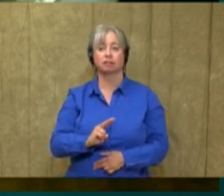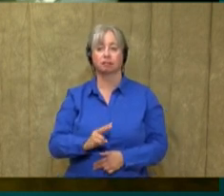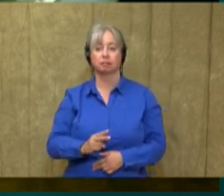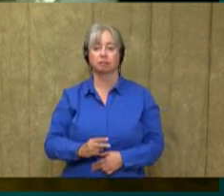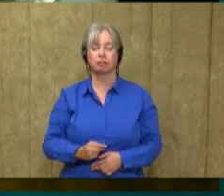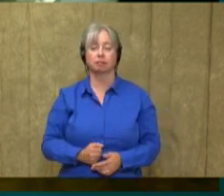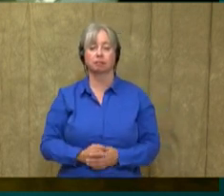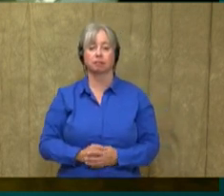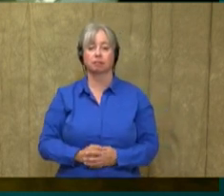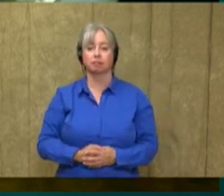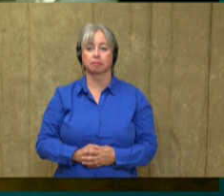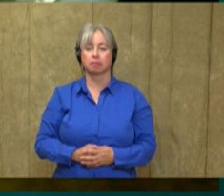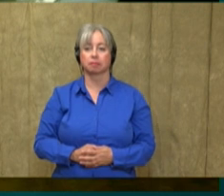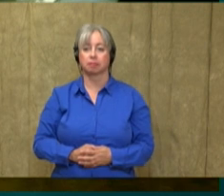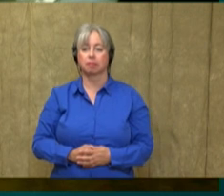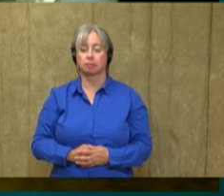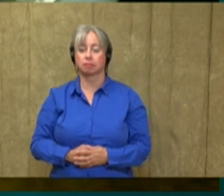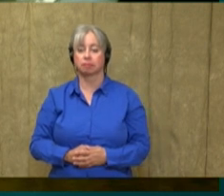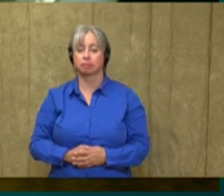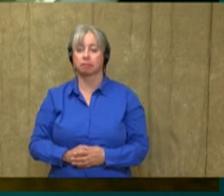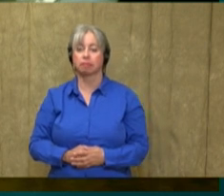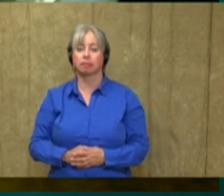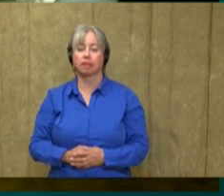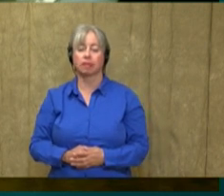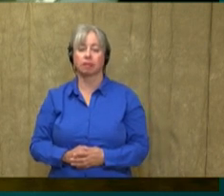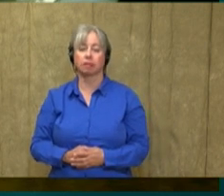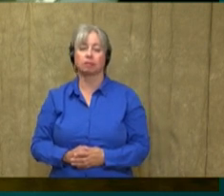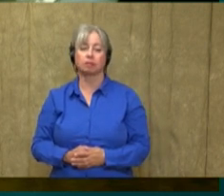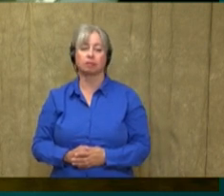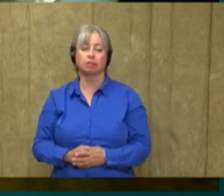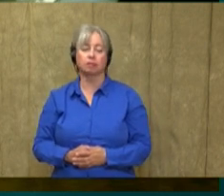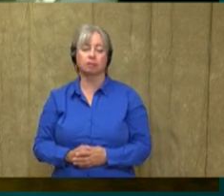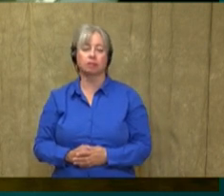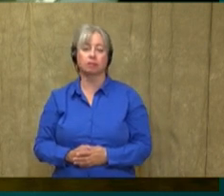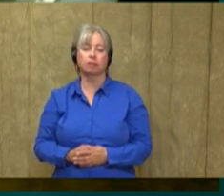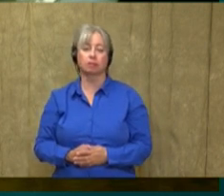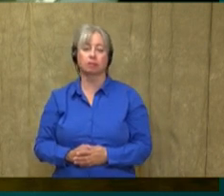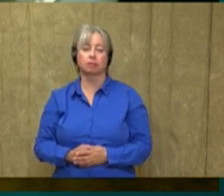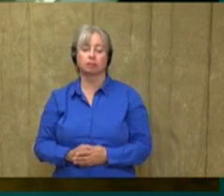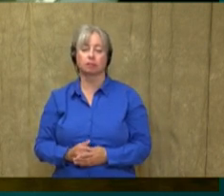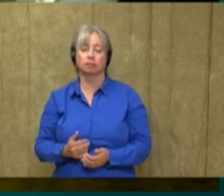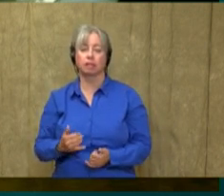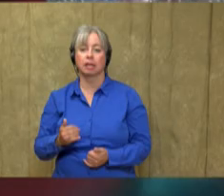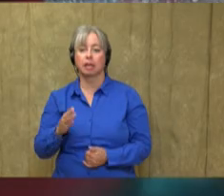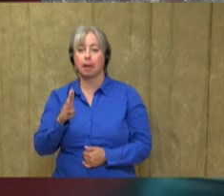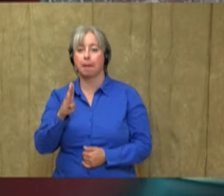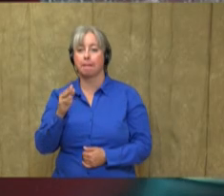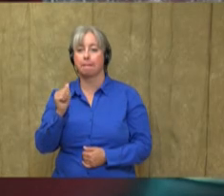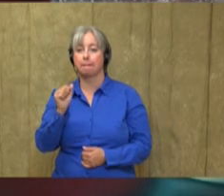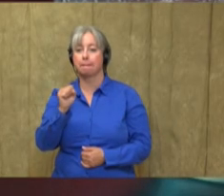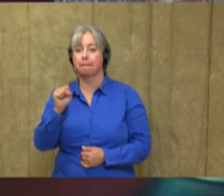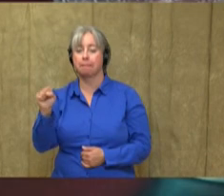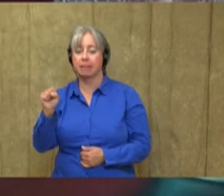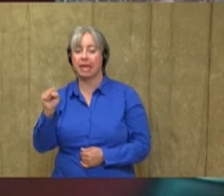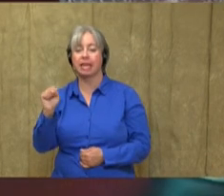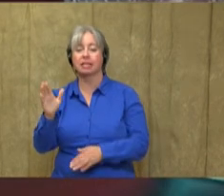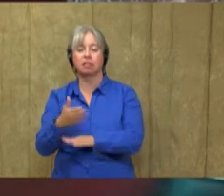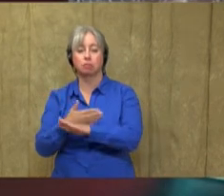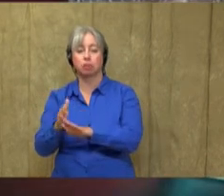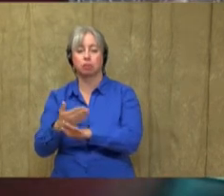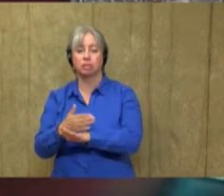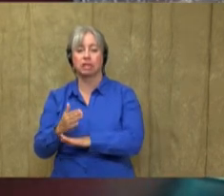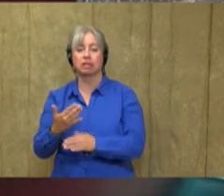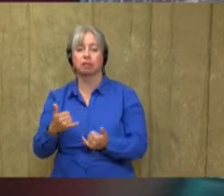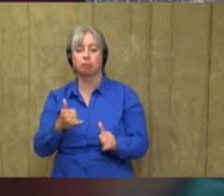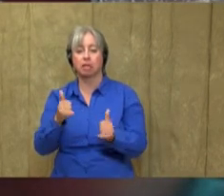up some good bass music for us. And I'm gonna pause it here real quick so I can